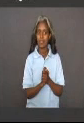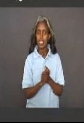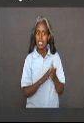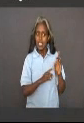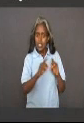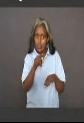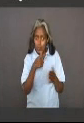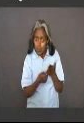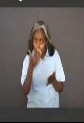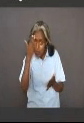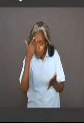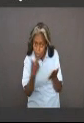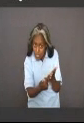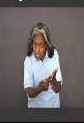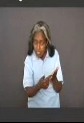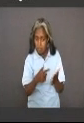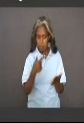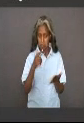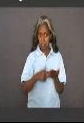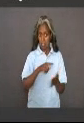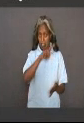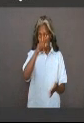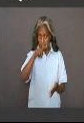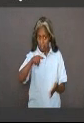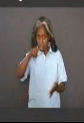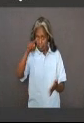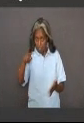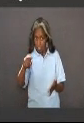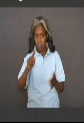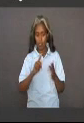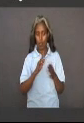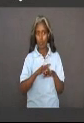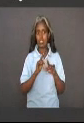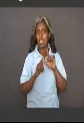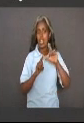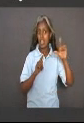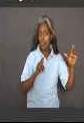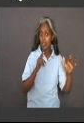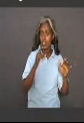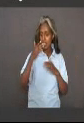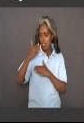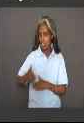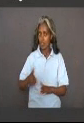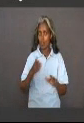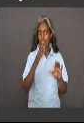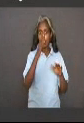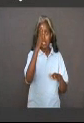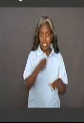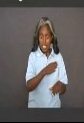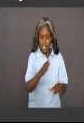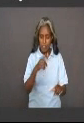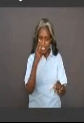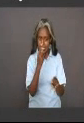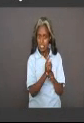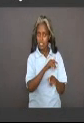Did you notice that the curve on the left side of the graph is exactly